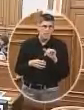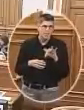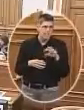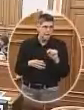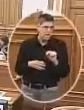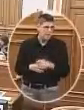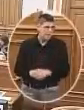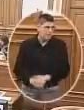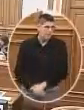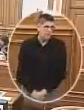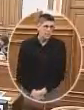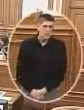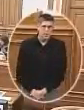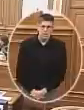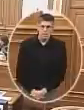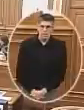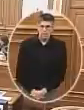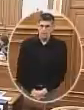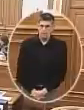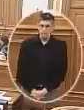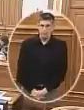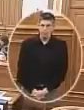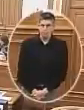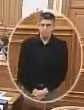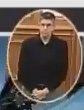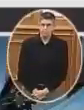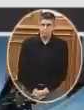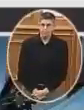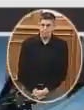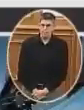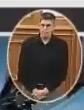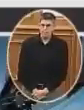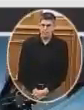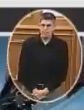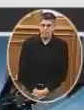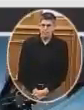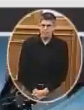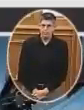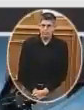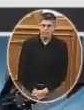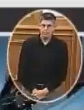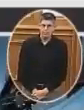Ken, could you bring up the next presentation?